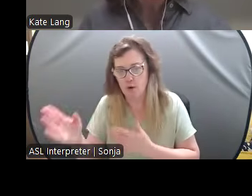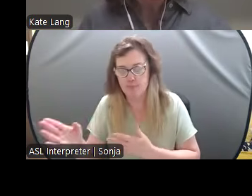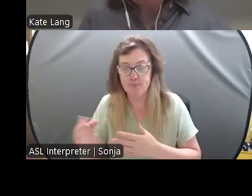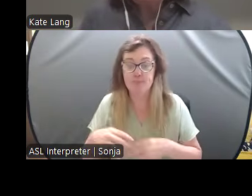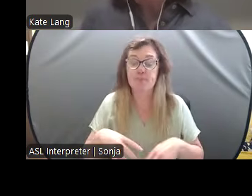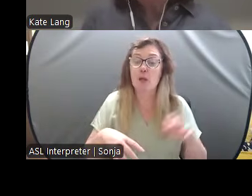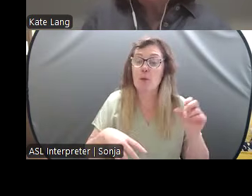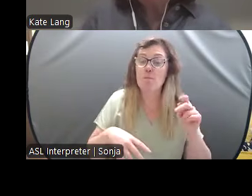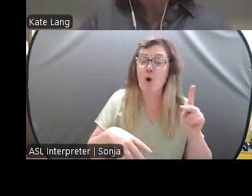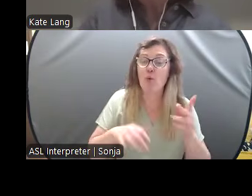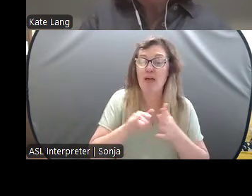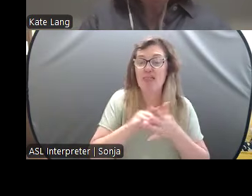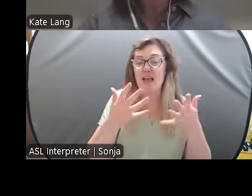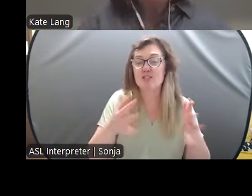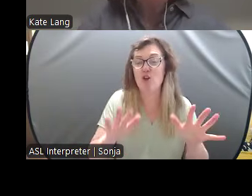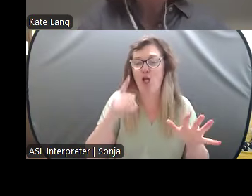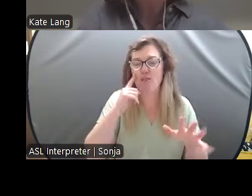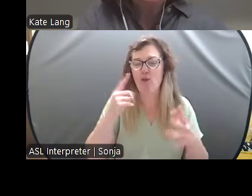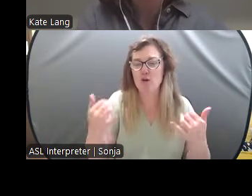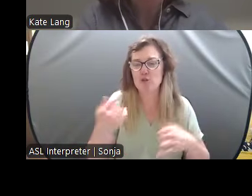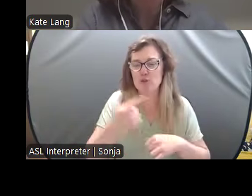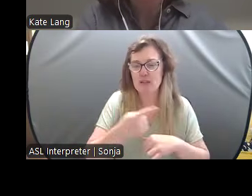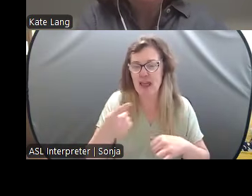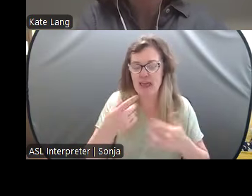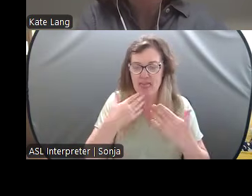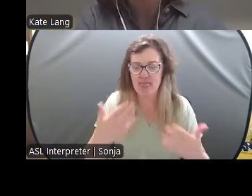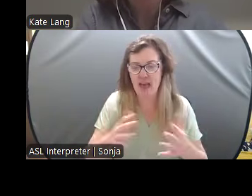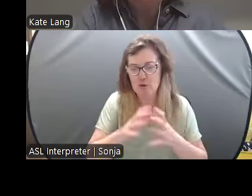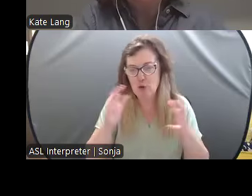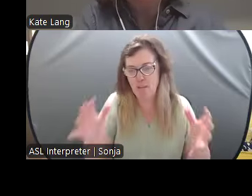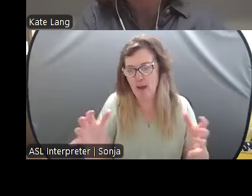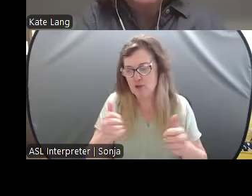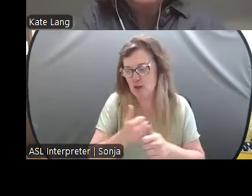so that's it for today. We're out of time. So thank you again to